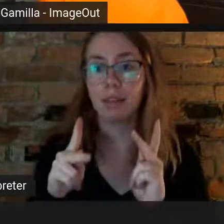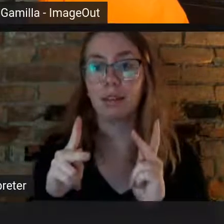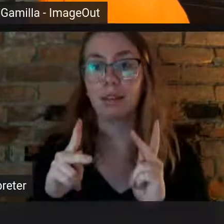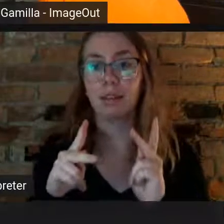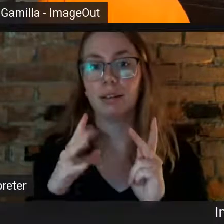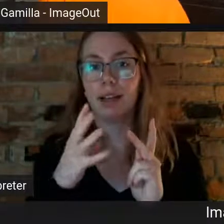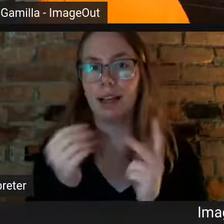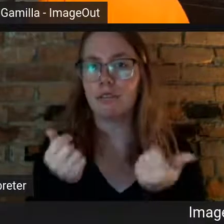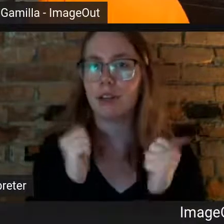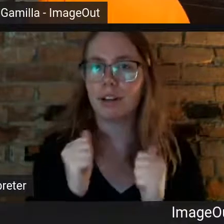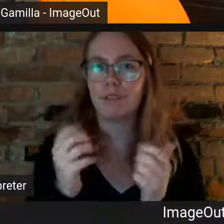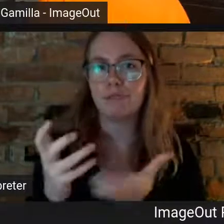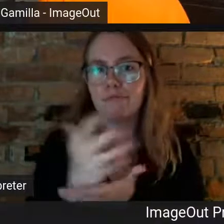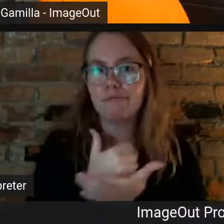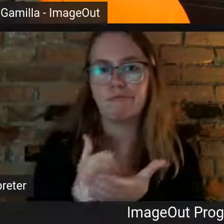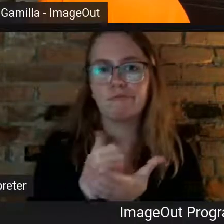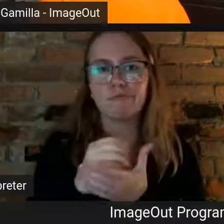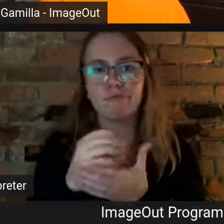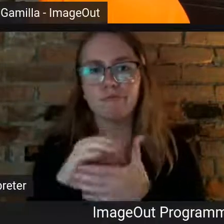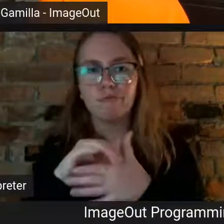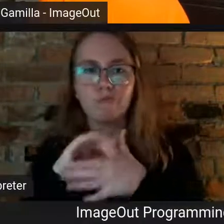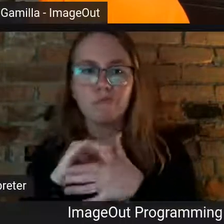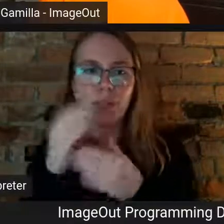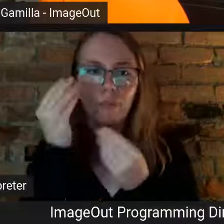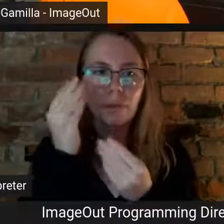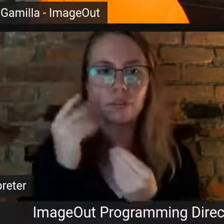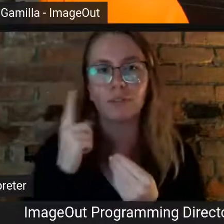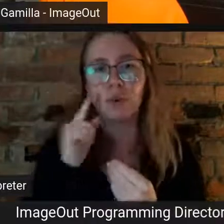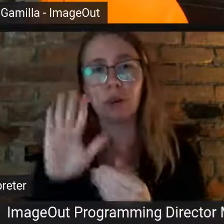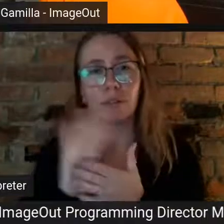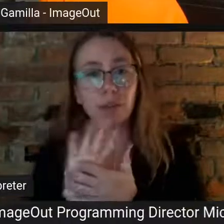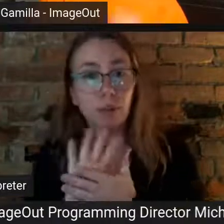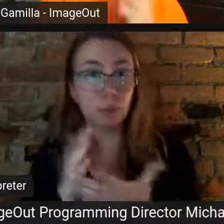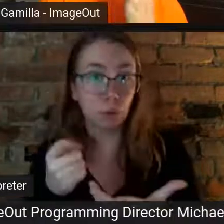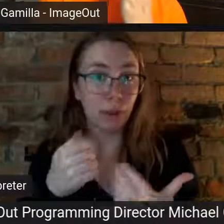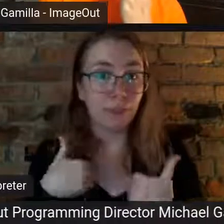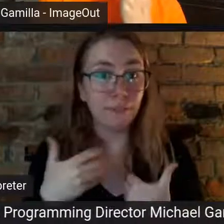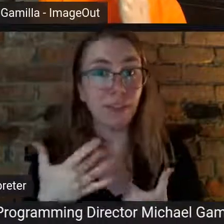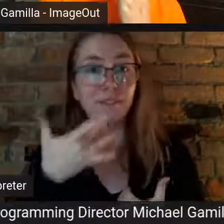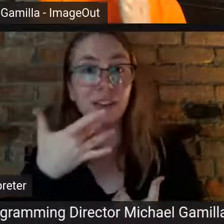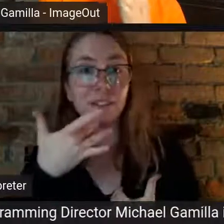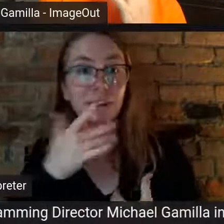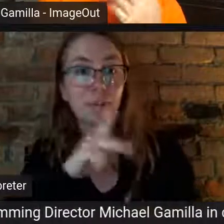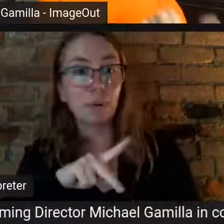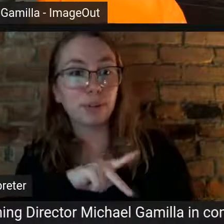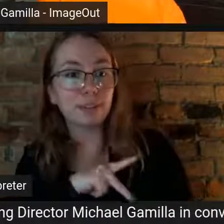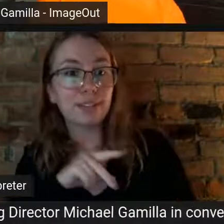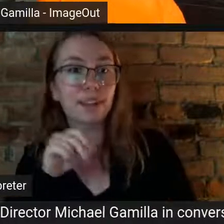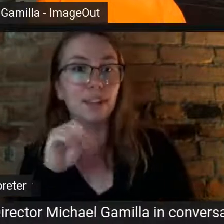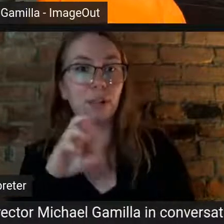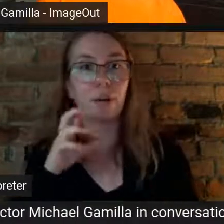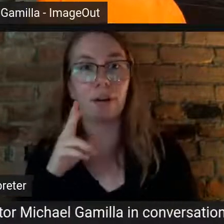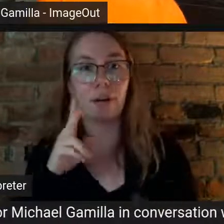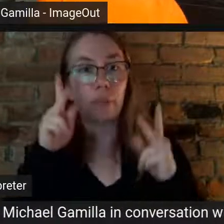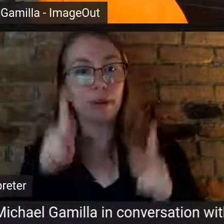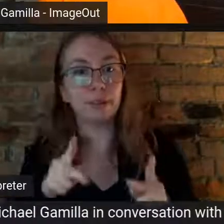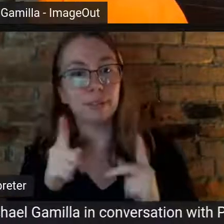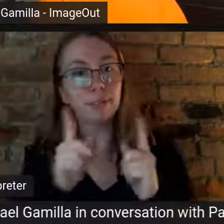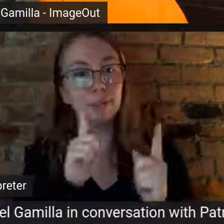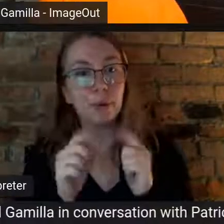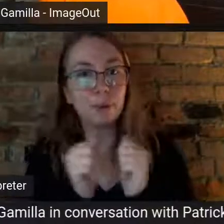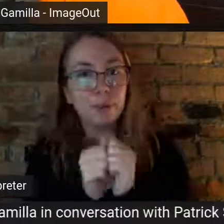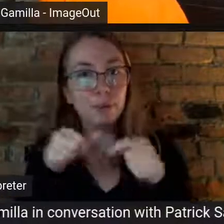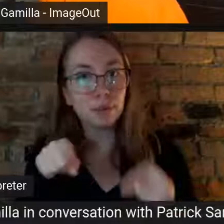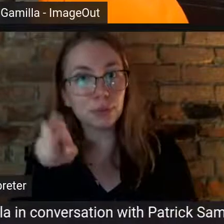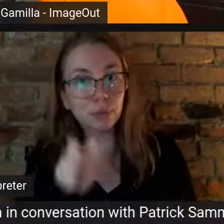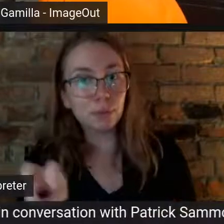get materials for your film? And is there a favorite personality or person that you spoke to during the trip